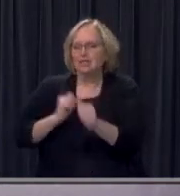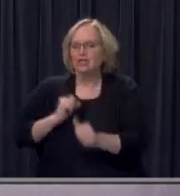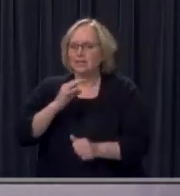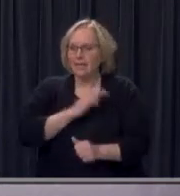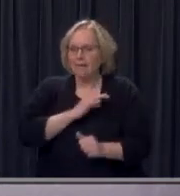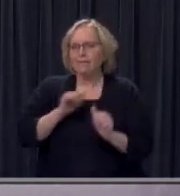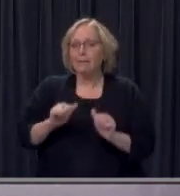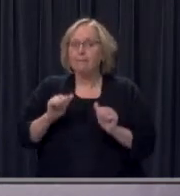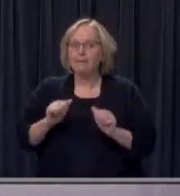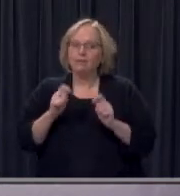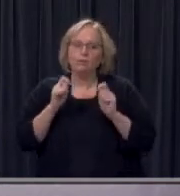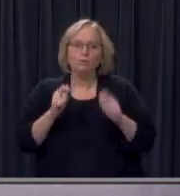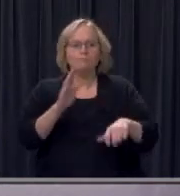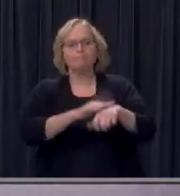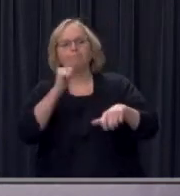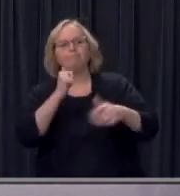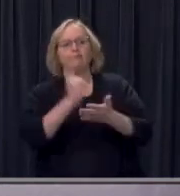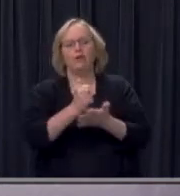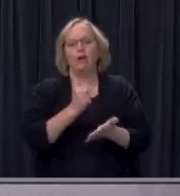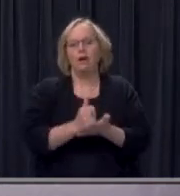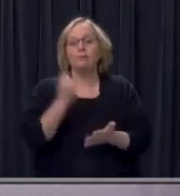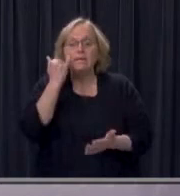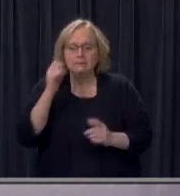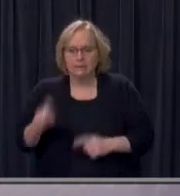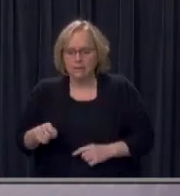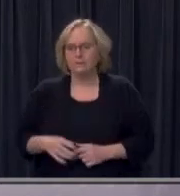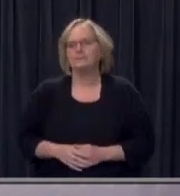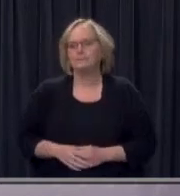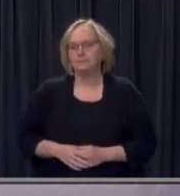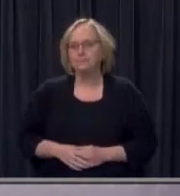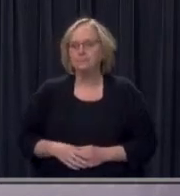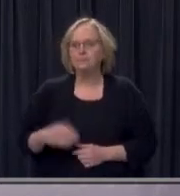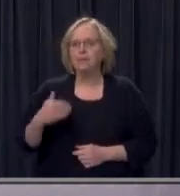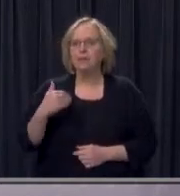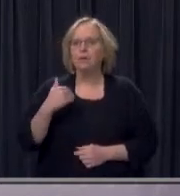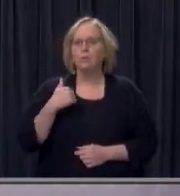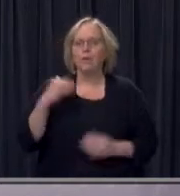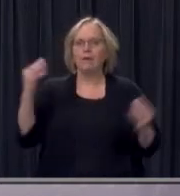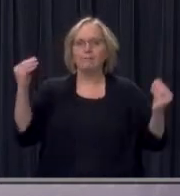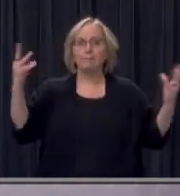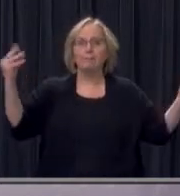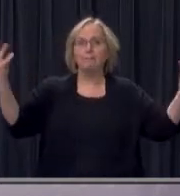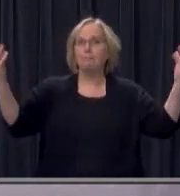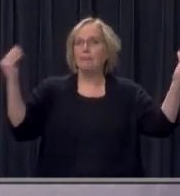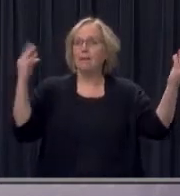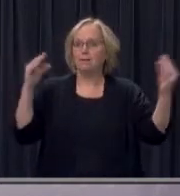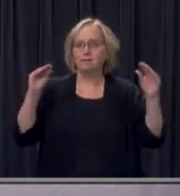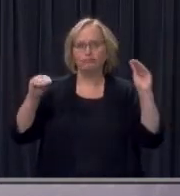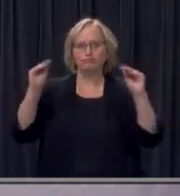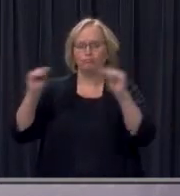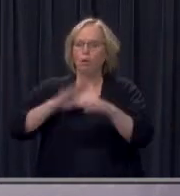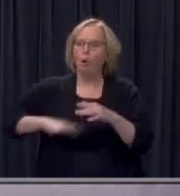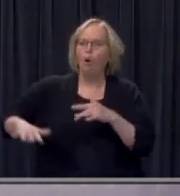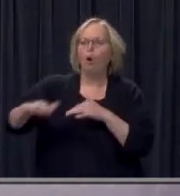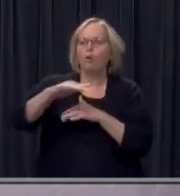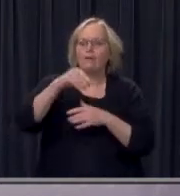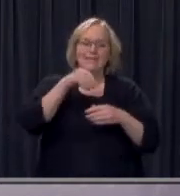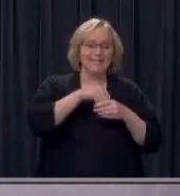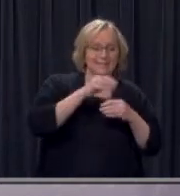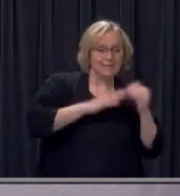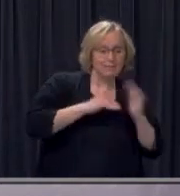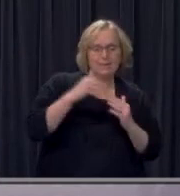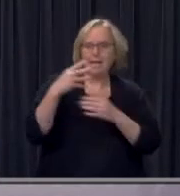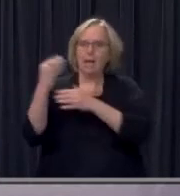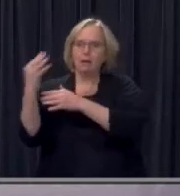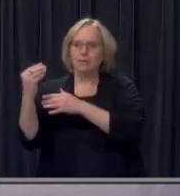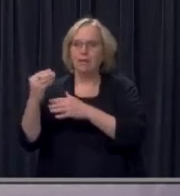to quickly summon help in the event that we need it. So we have beacons installed all over our district, inside and outside. You'll see a couple